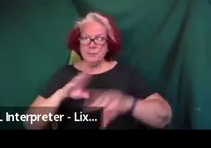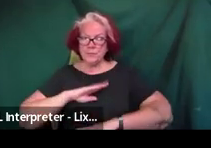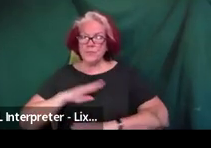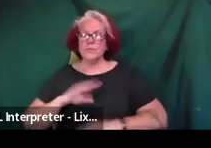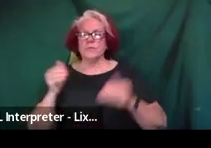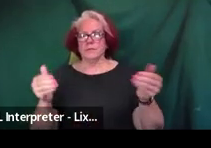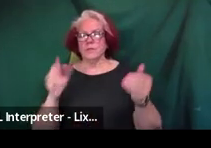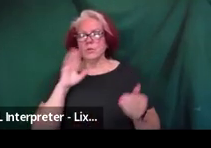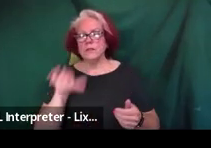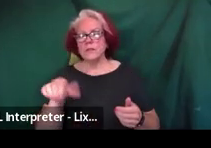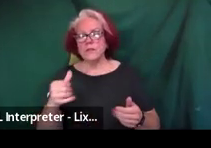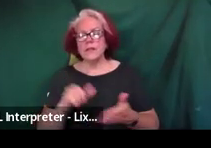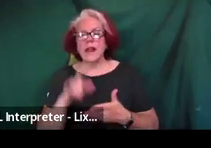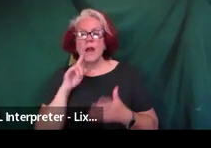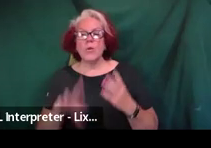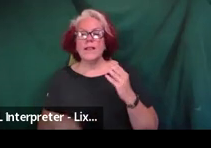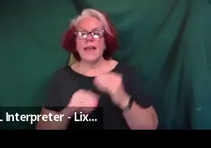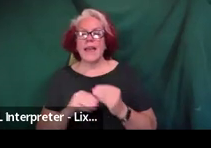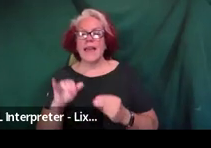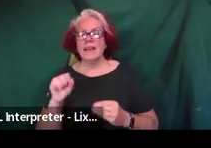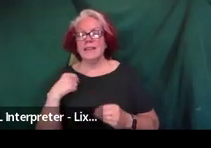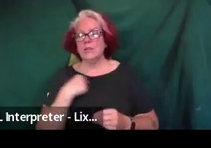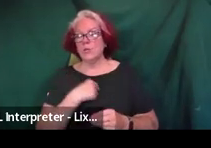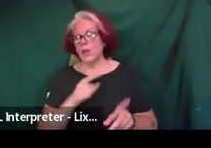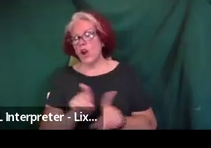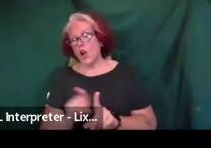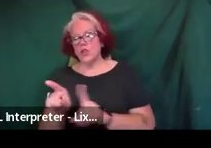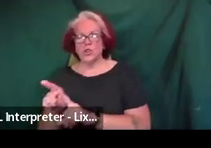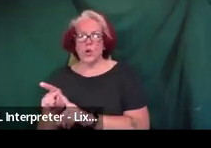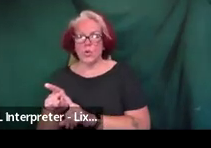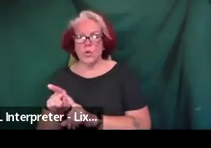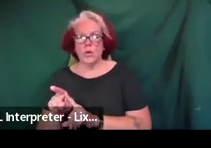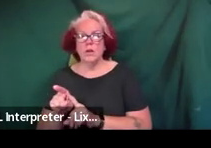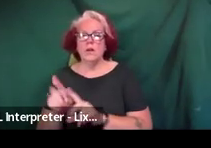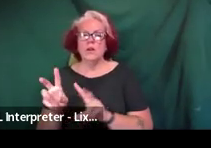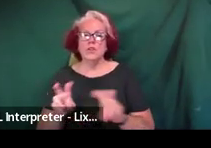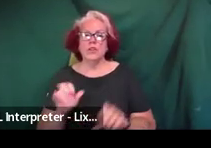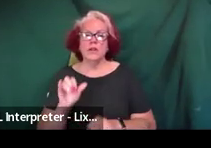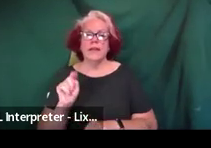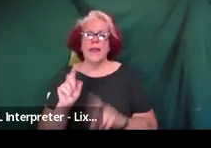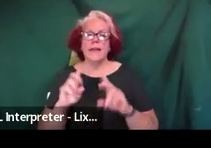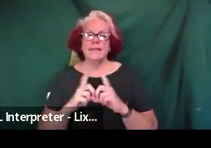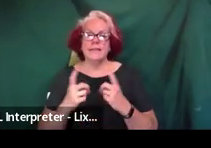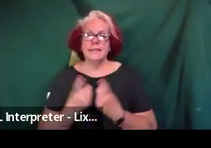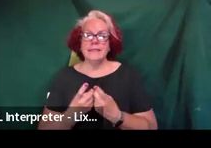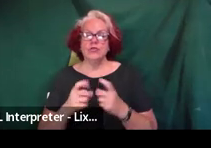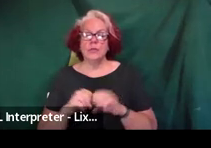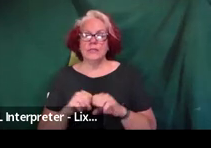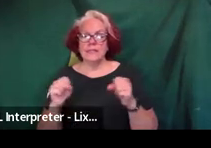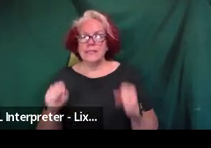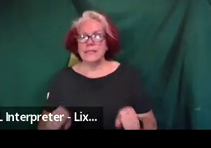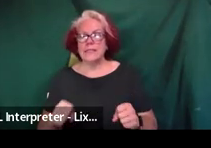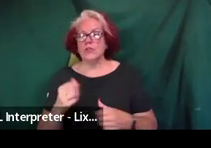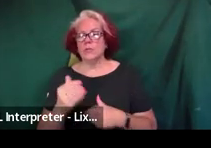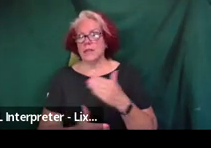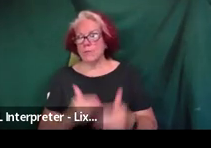that I'll add is that we are also looking at district systems and processes